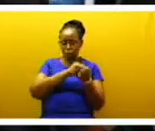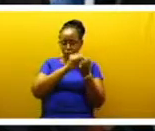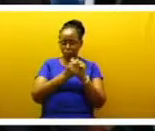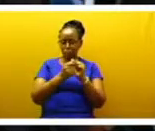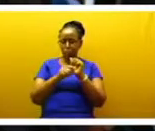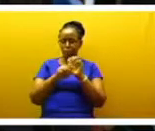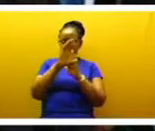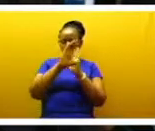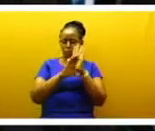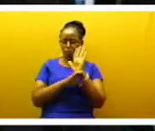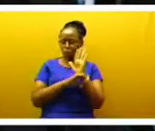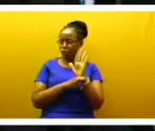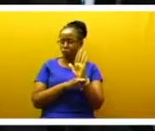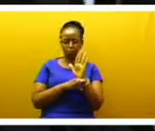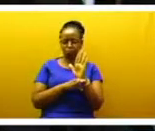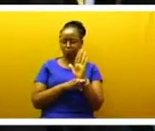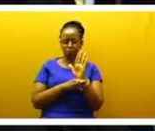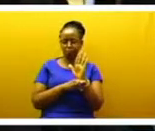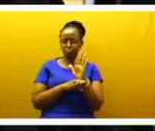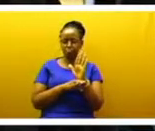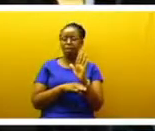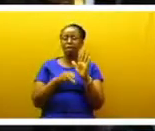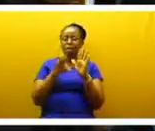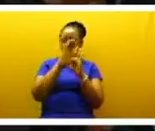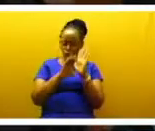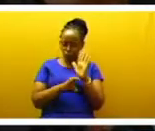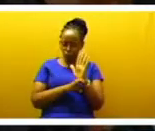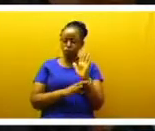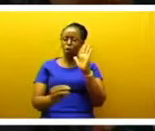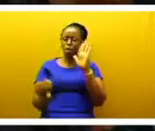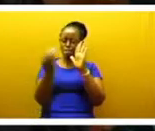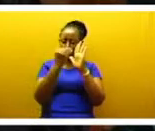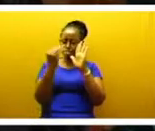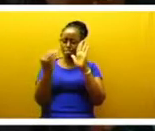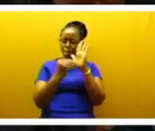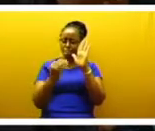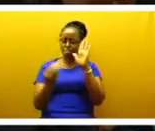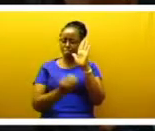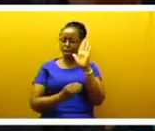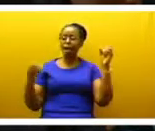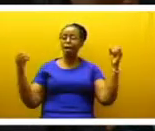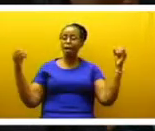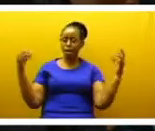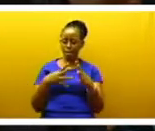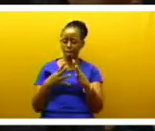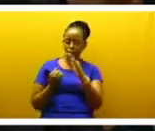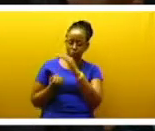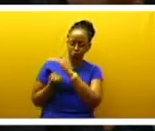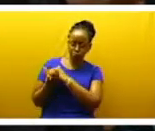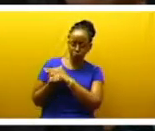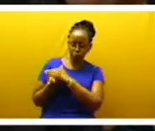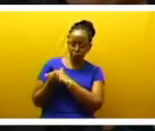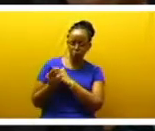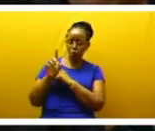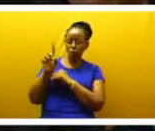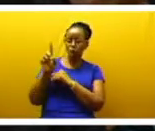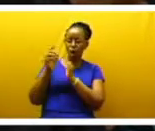Constitution's clear provisions of Article